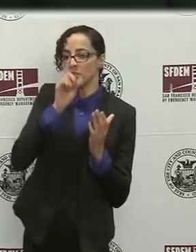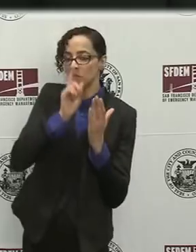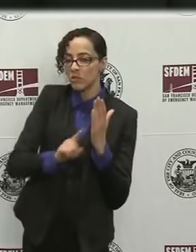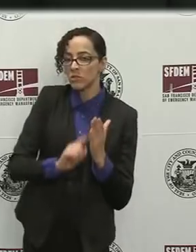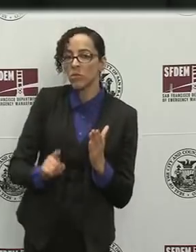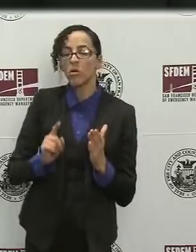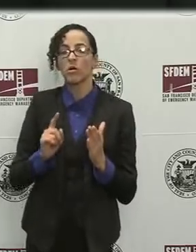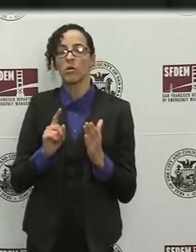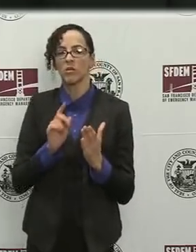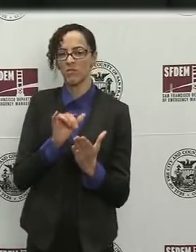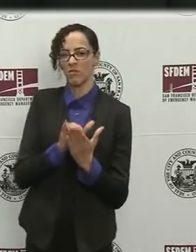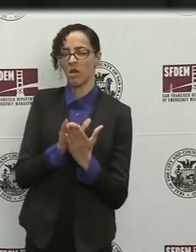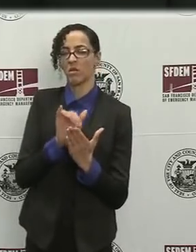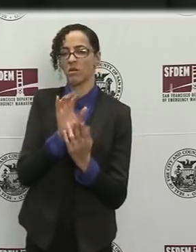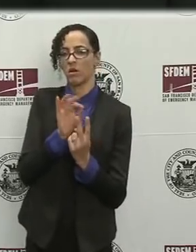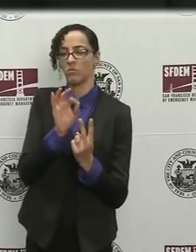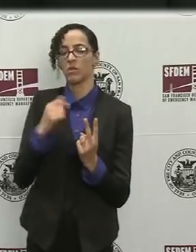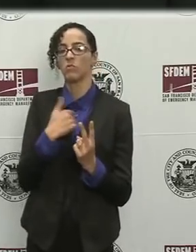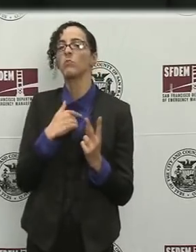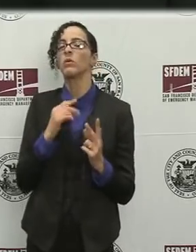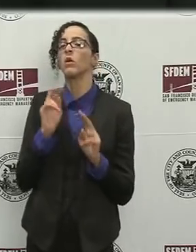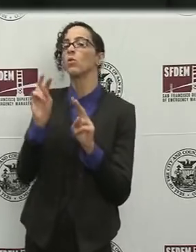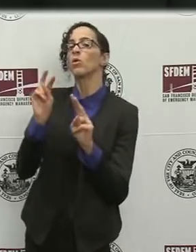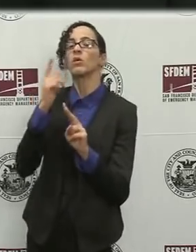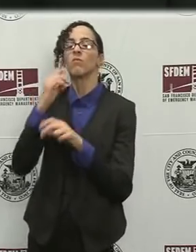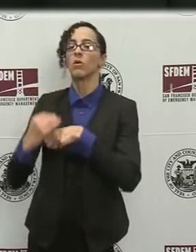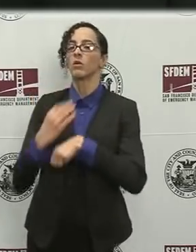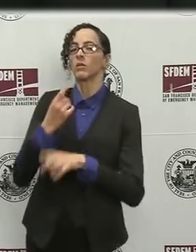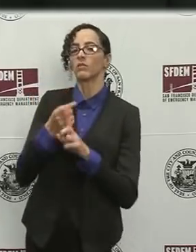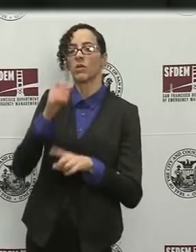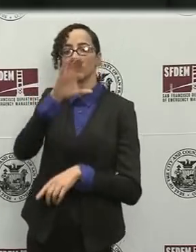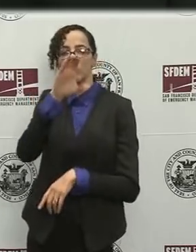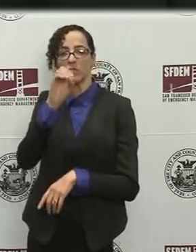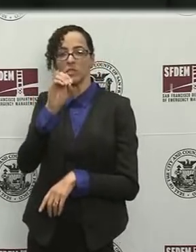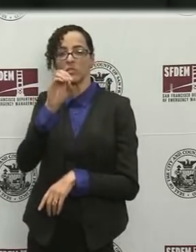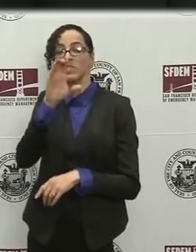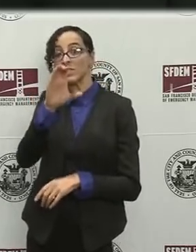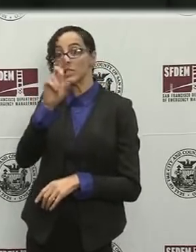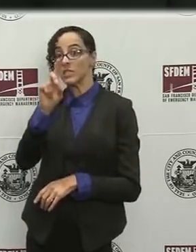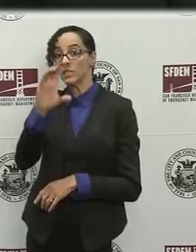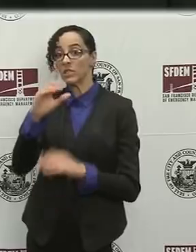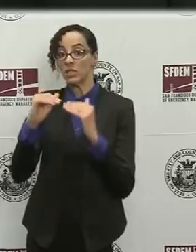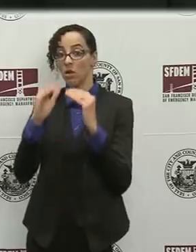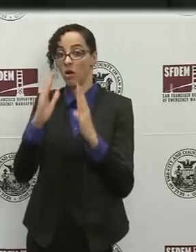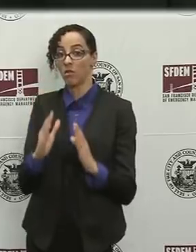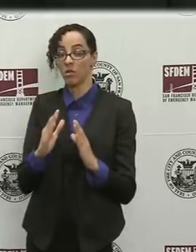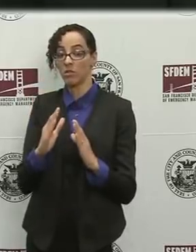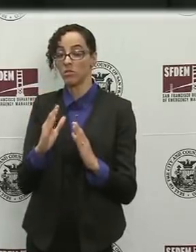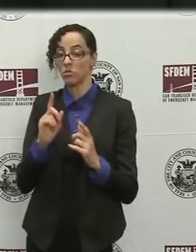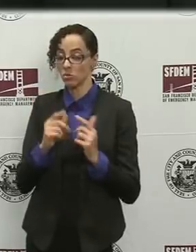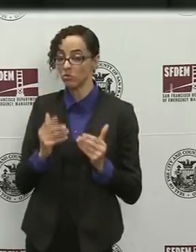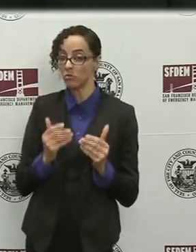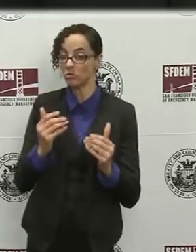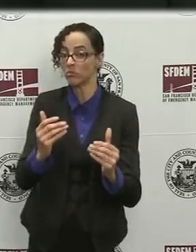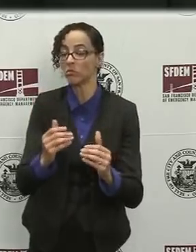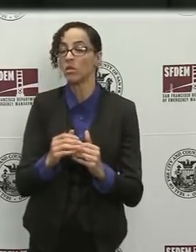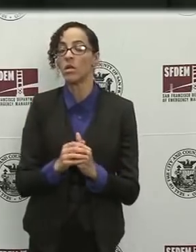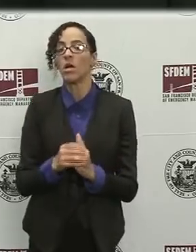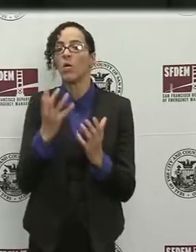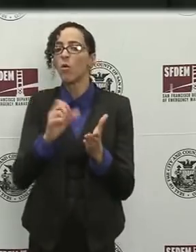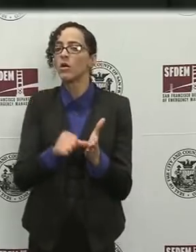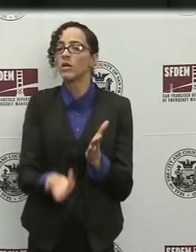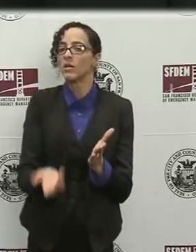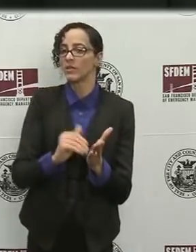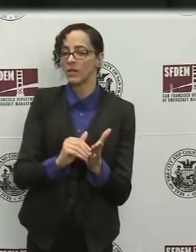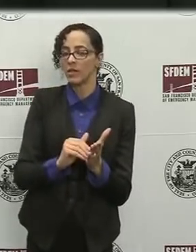the advice of our CDC colleagues with regard to moving that forward. I want to emphasize that from the beginning, that was a